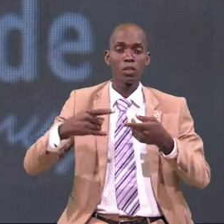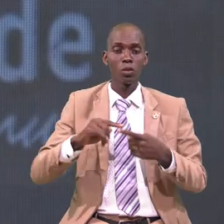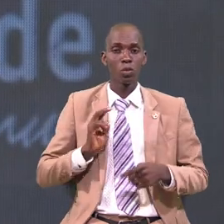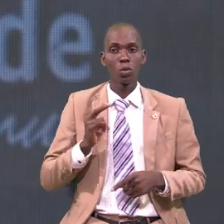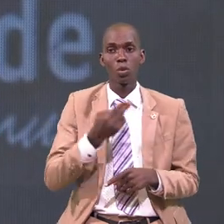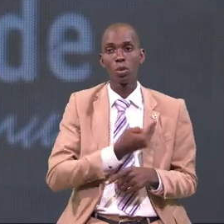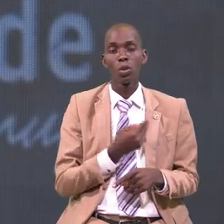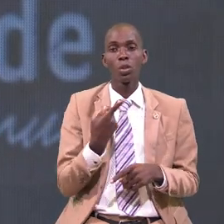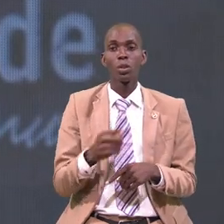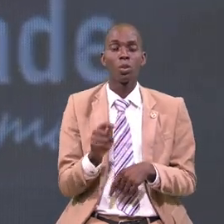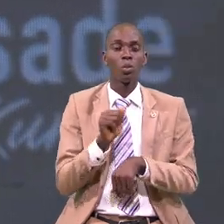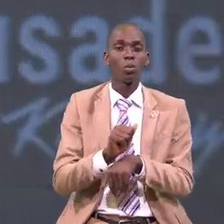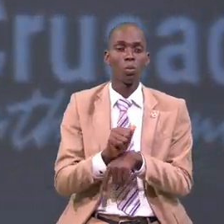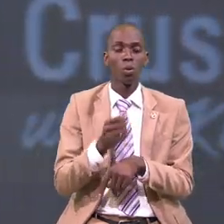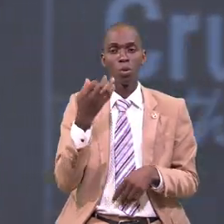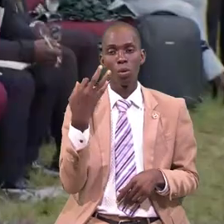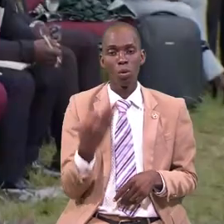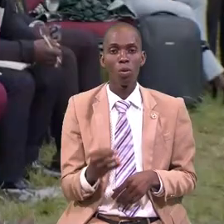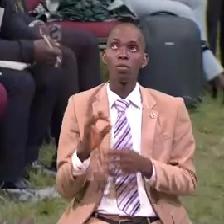of reconciliation.